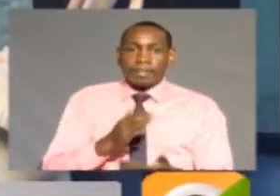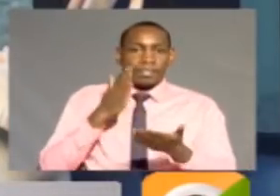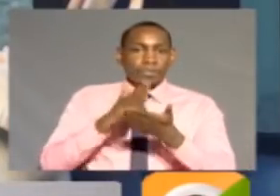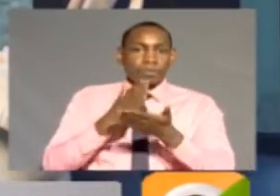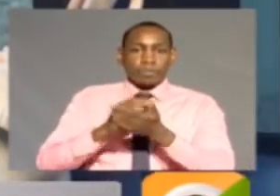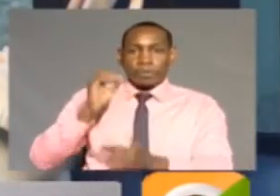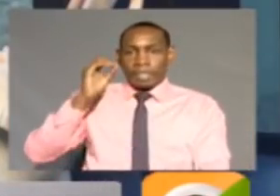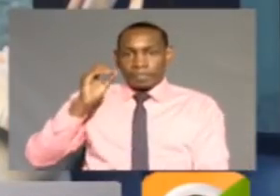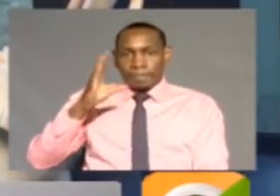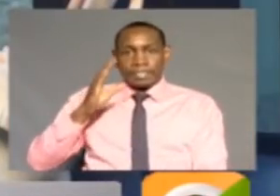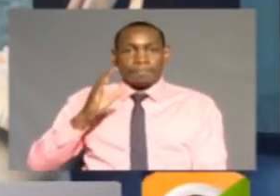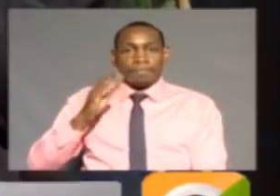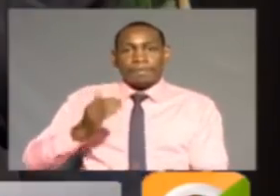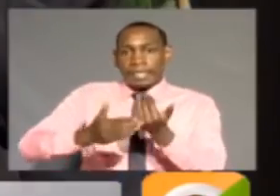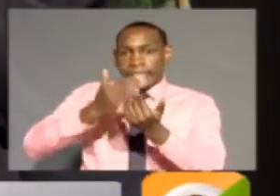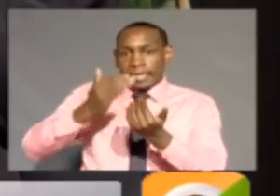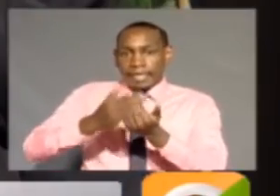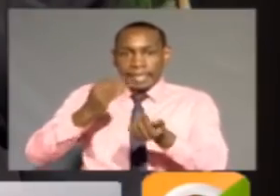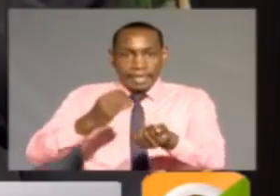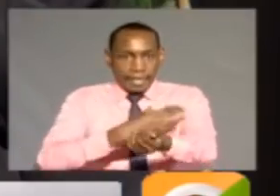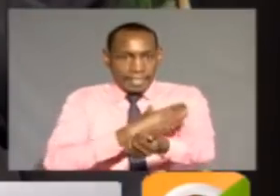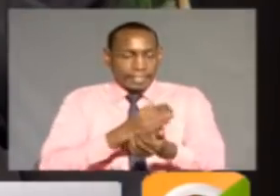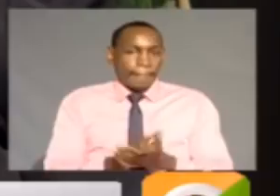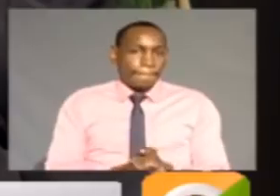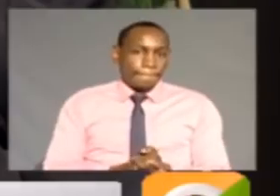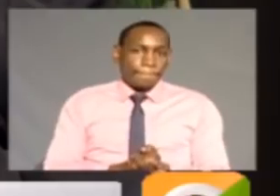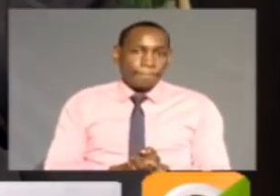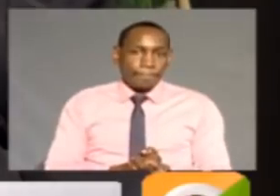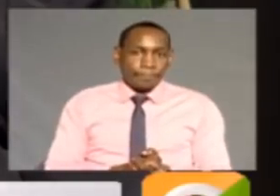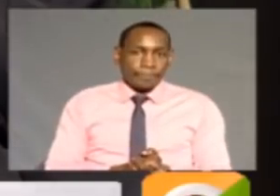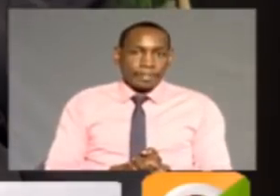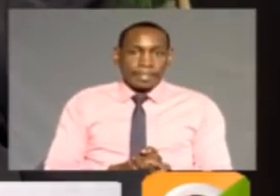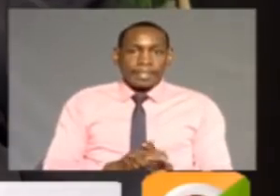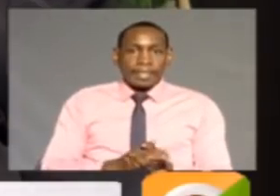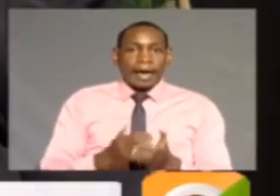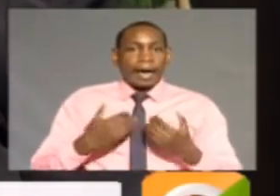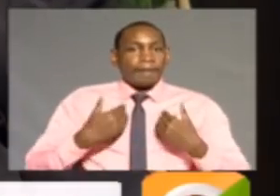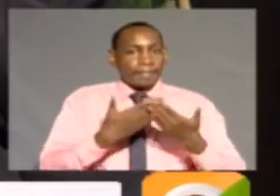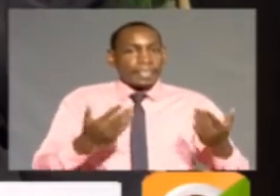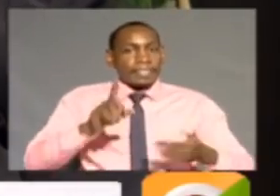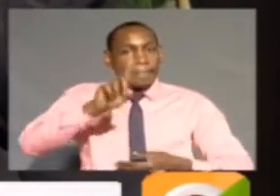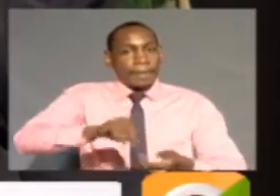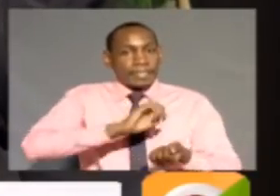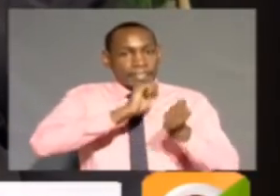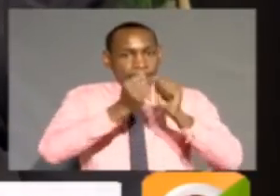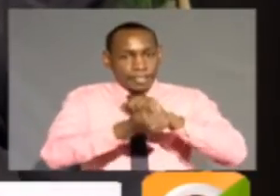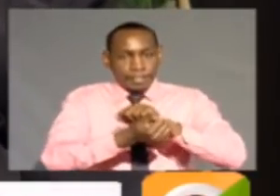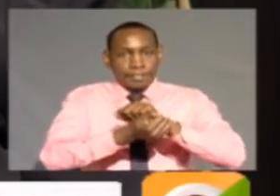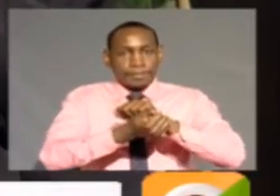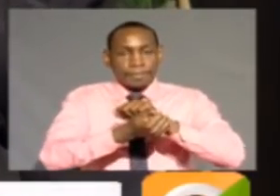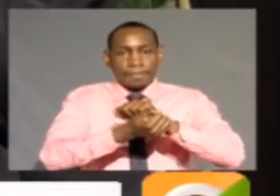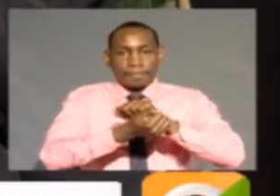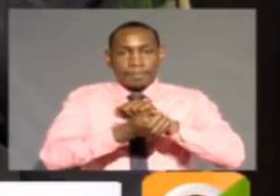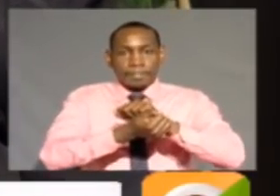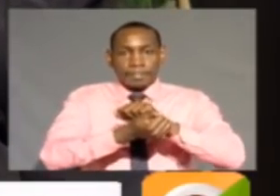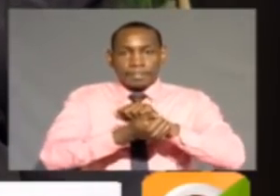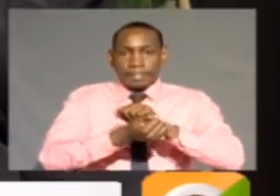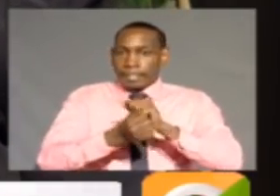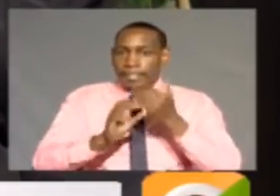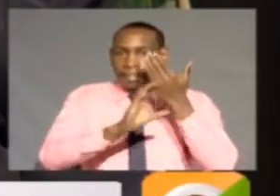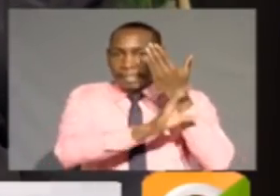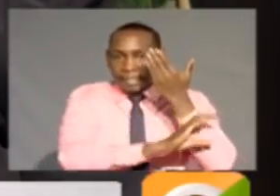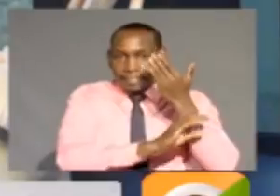treat cancer. So there are things we have to change to look at as a country,